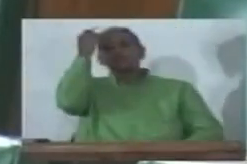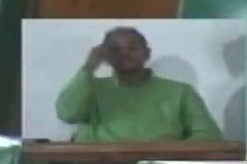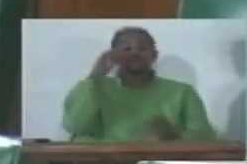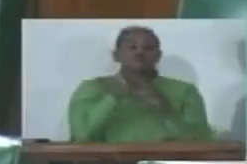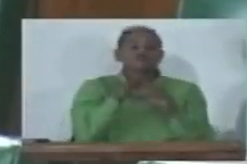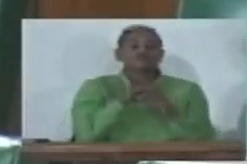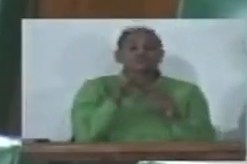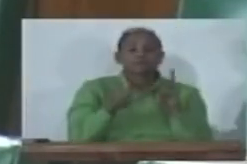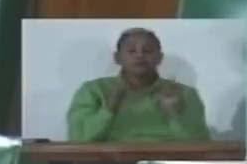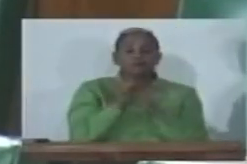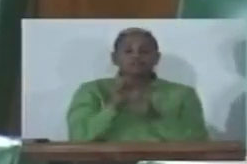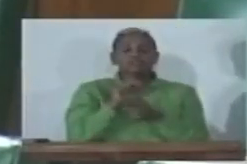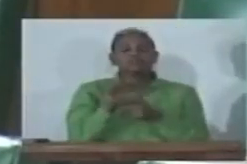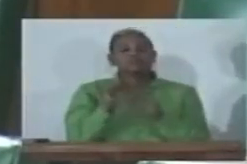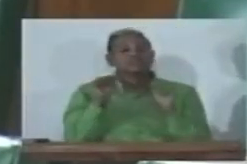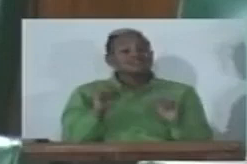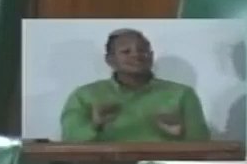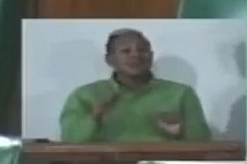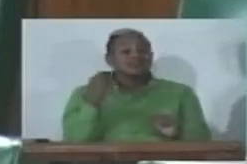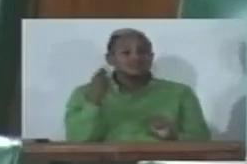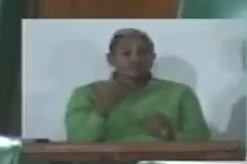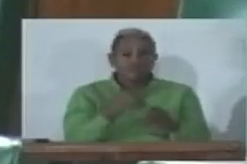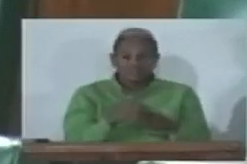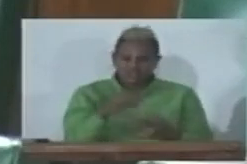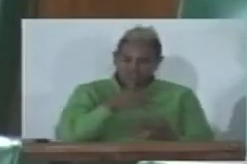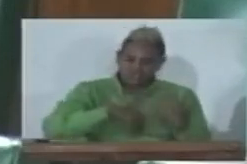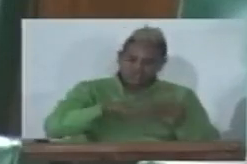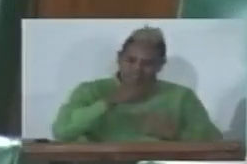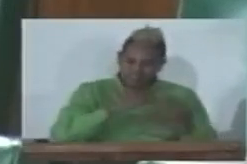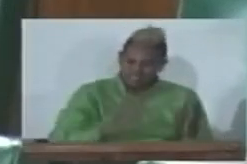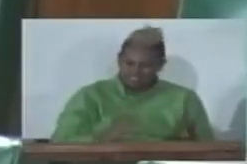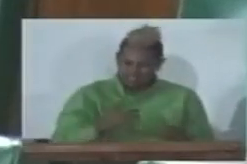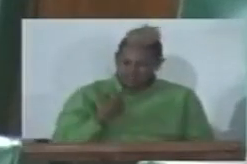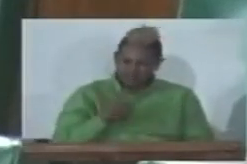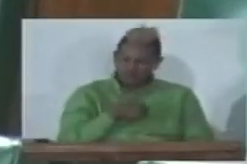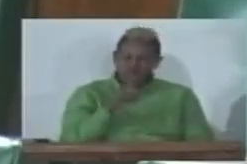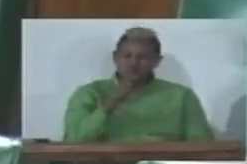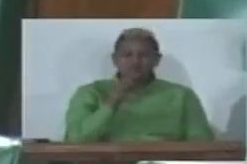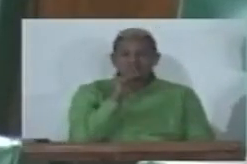disabilities can make in society. So let us not